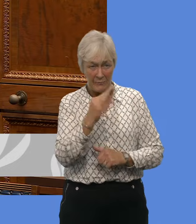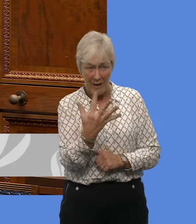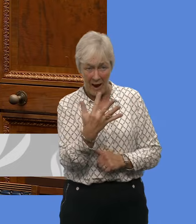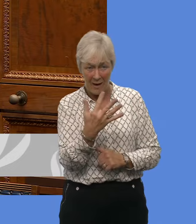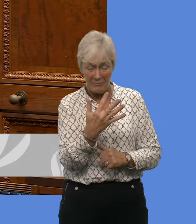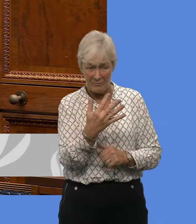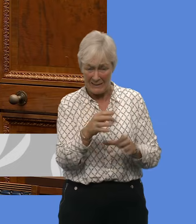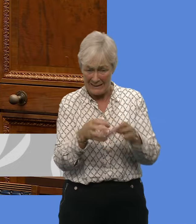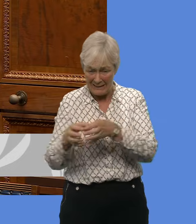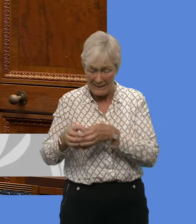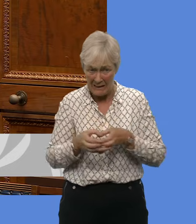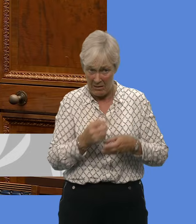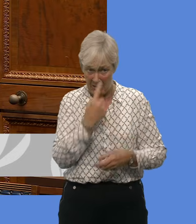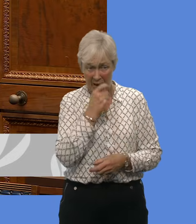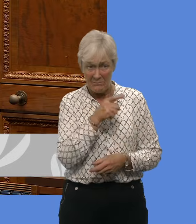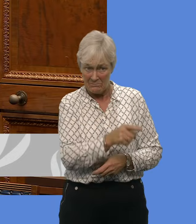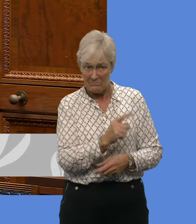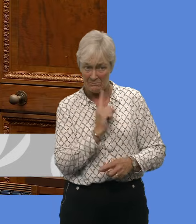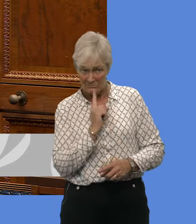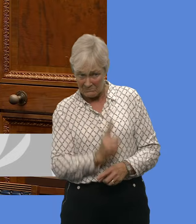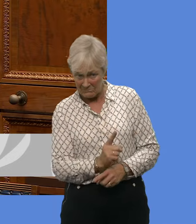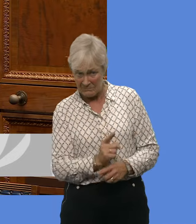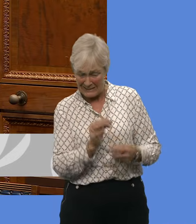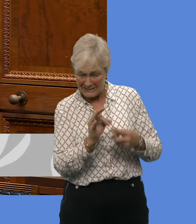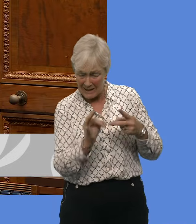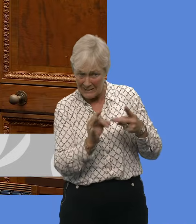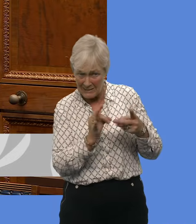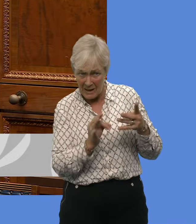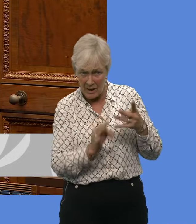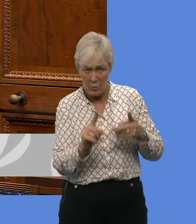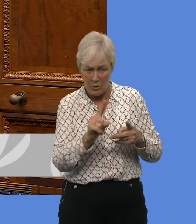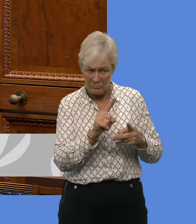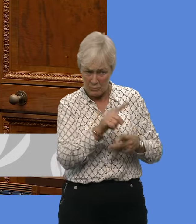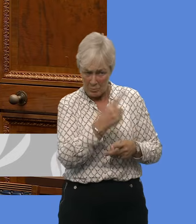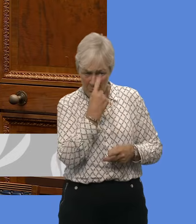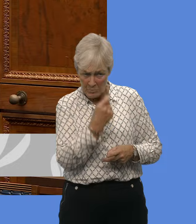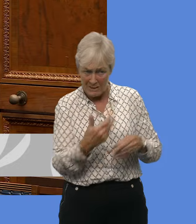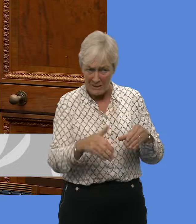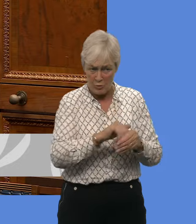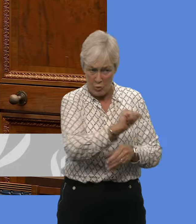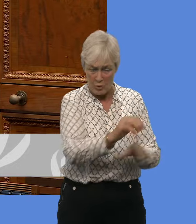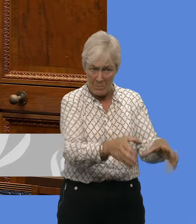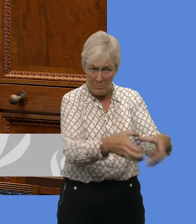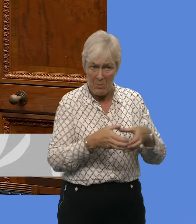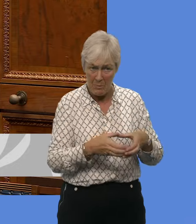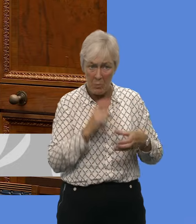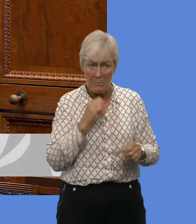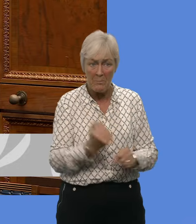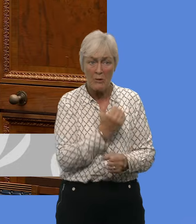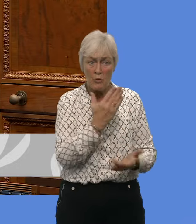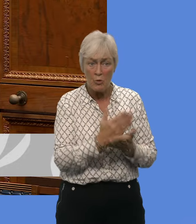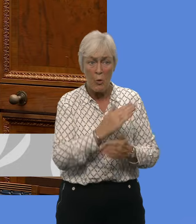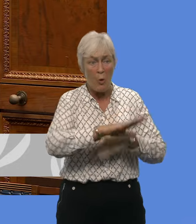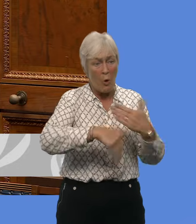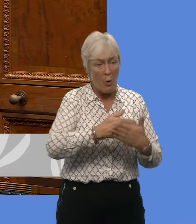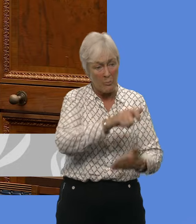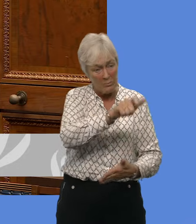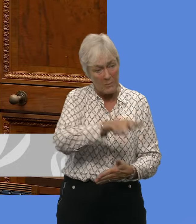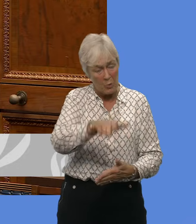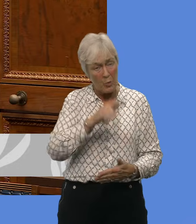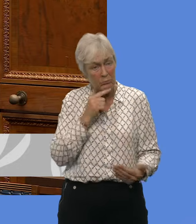cases, can the Deputy First Minister detail what steps she will take or her department will take to ensure that every victim of